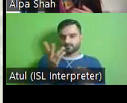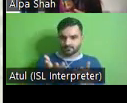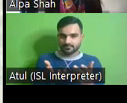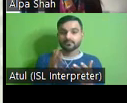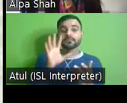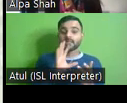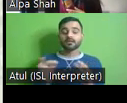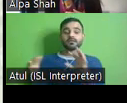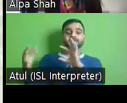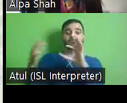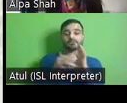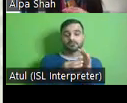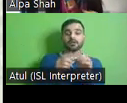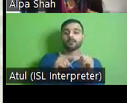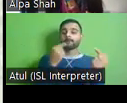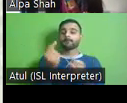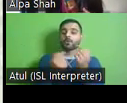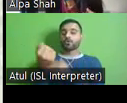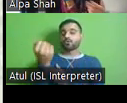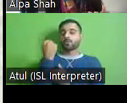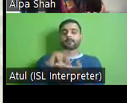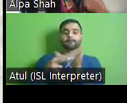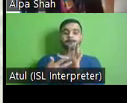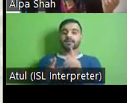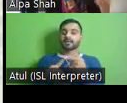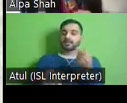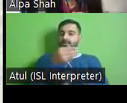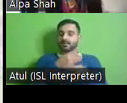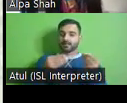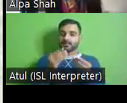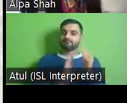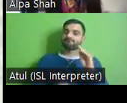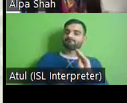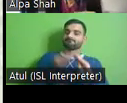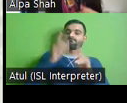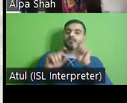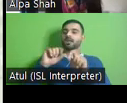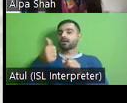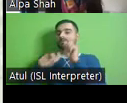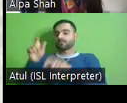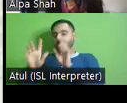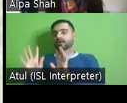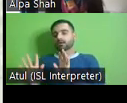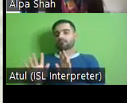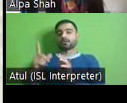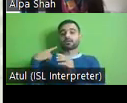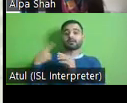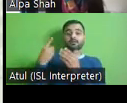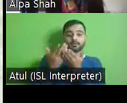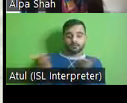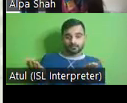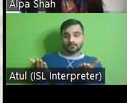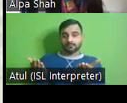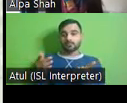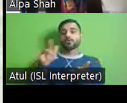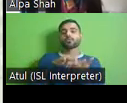Also significantly, political power is not a means to economically rise above other people. In fact, the leaders are bearers